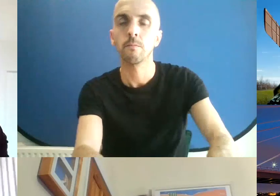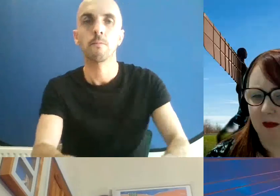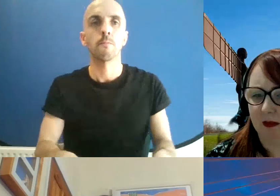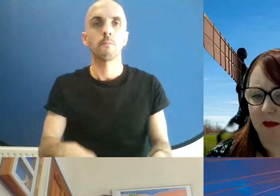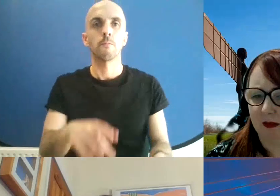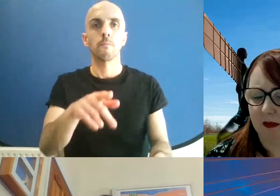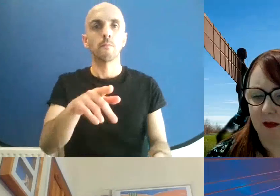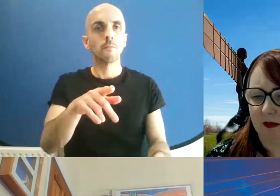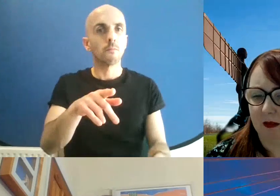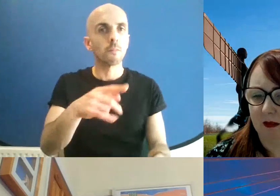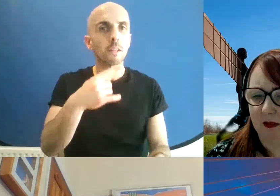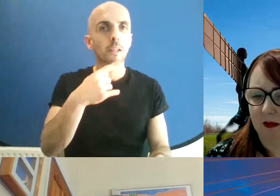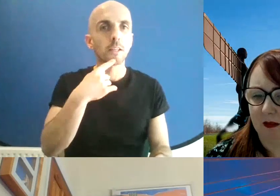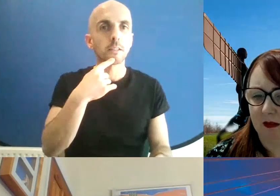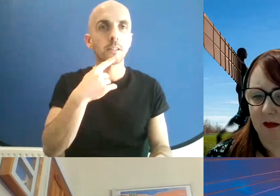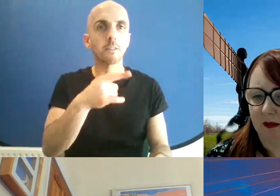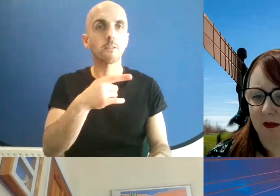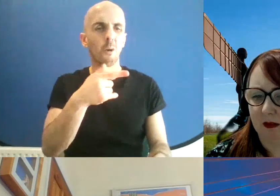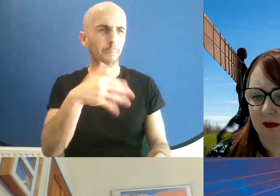of raised through.